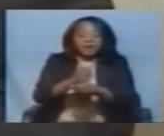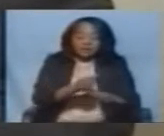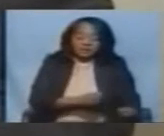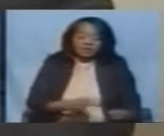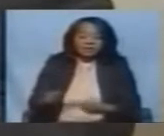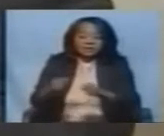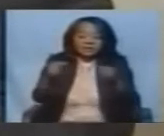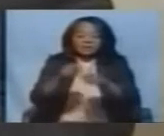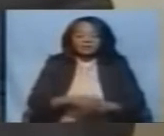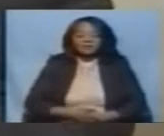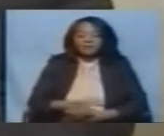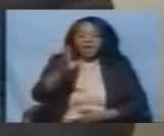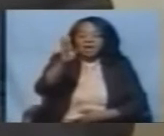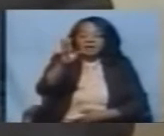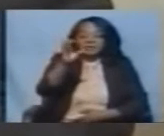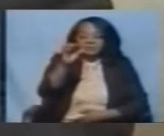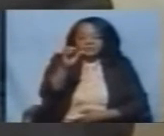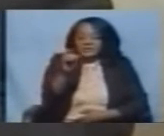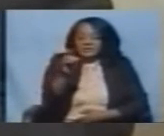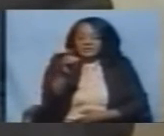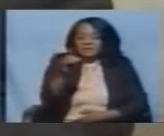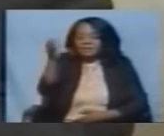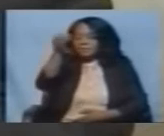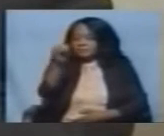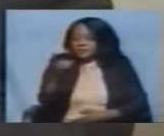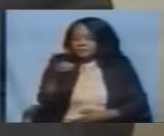then 60%